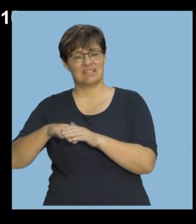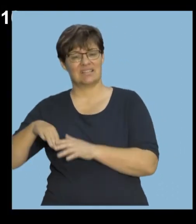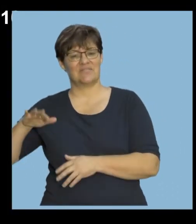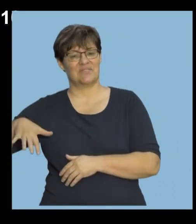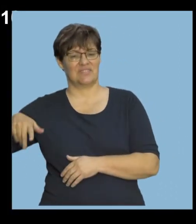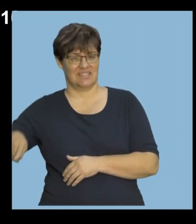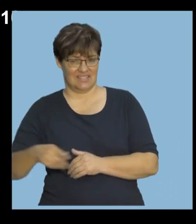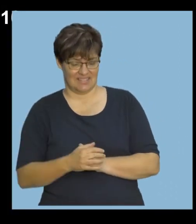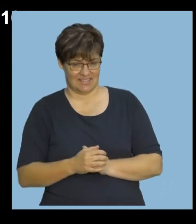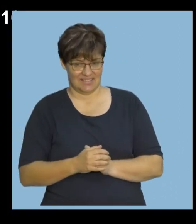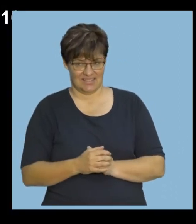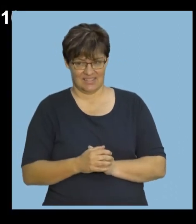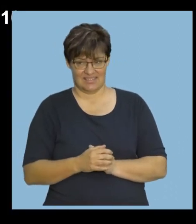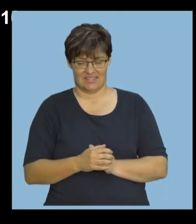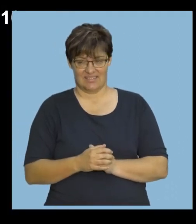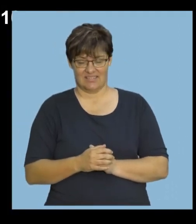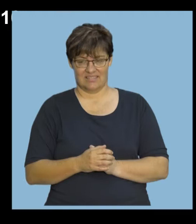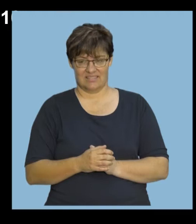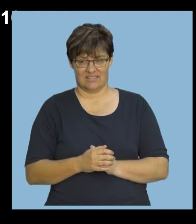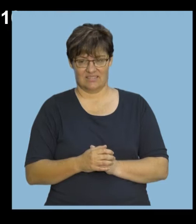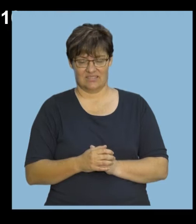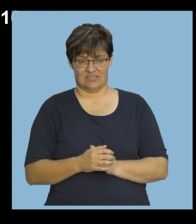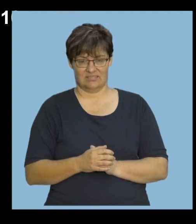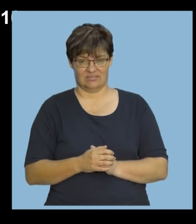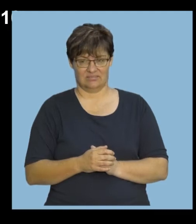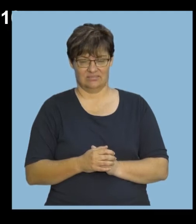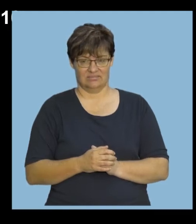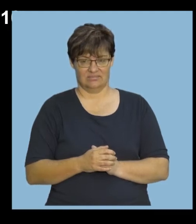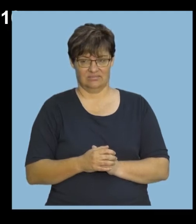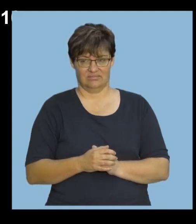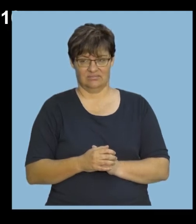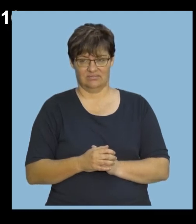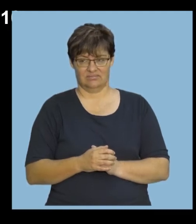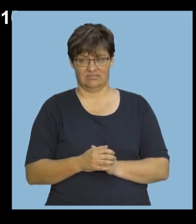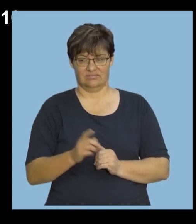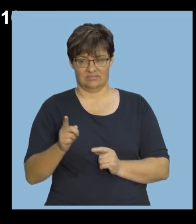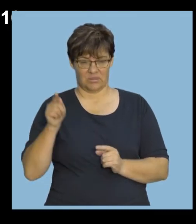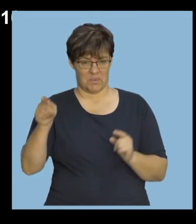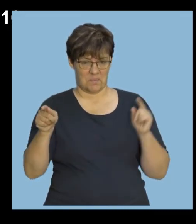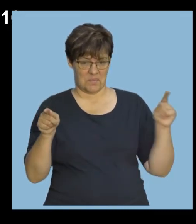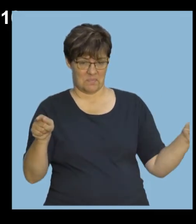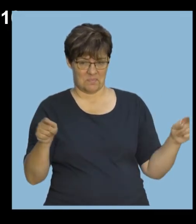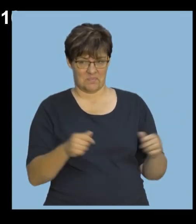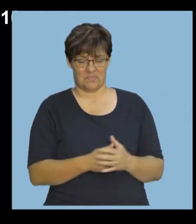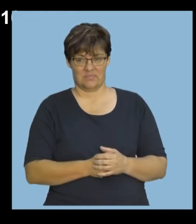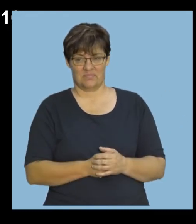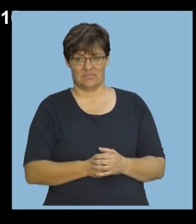the maximum value is what? 15 from our data. So our minimum value is there, and our maximum value is